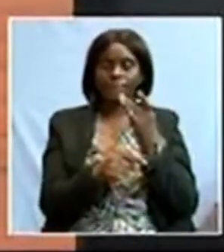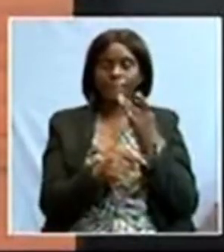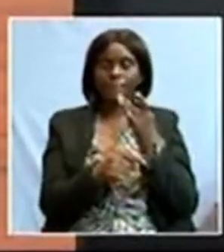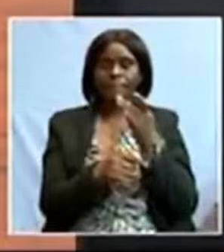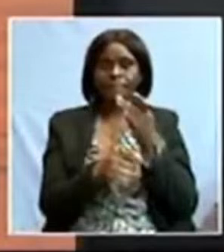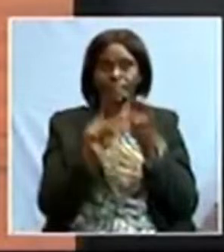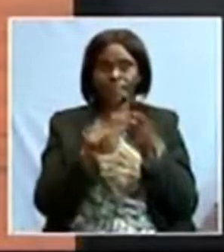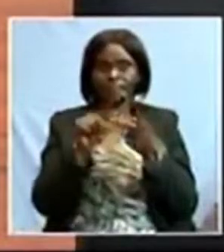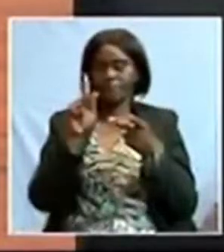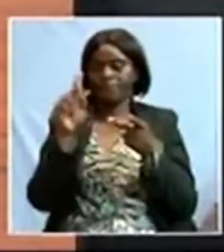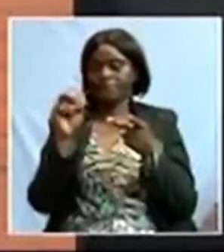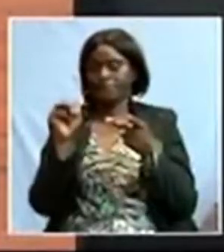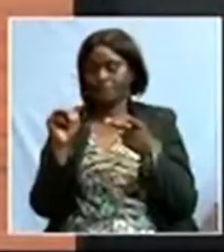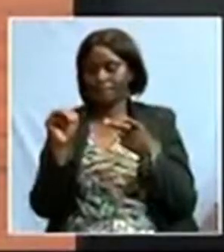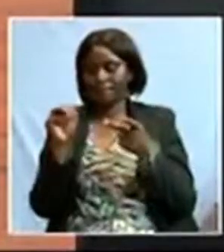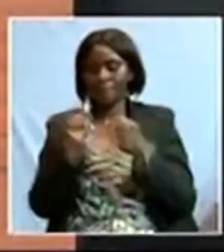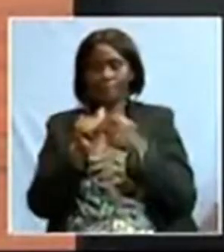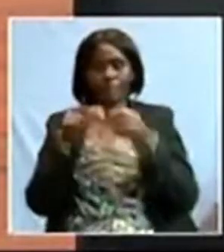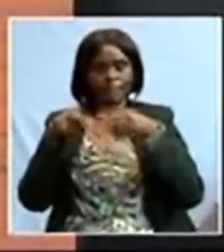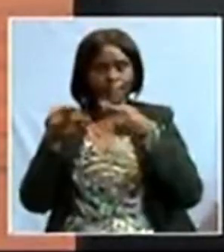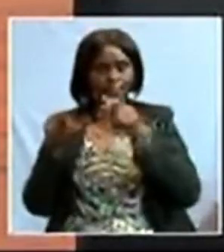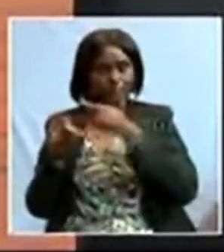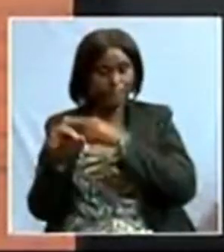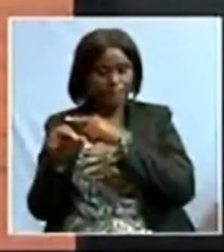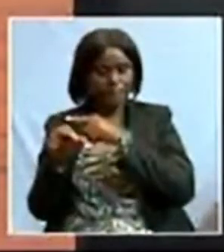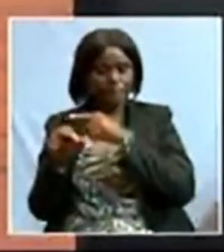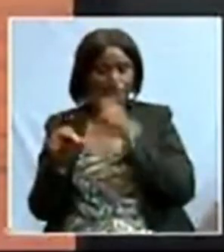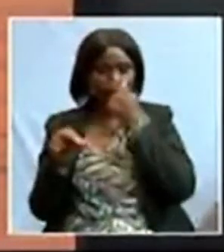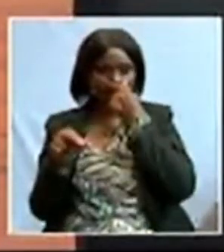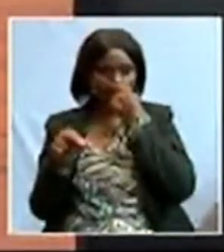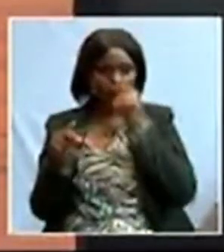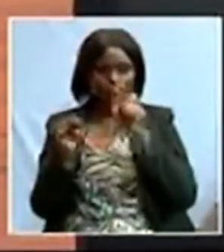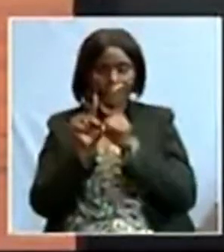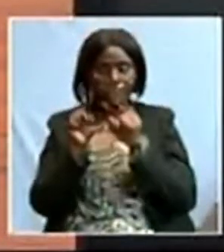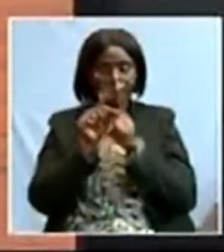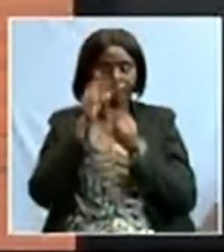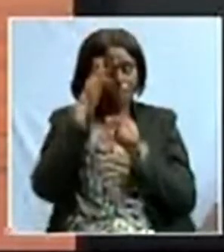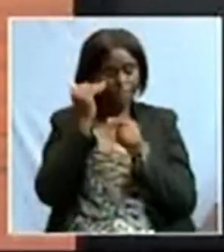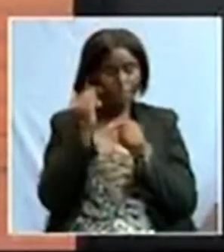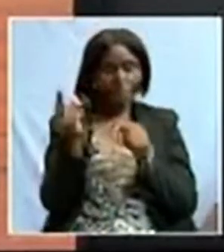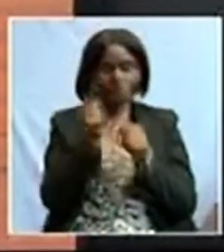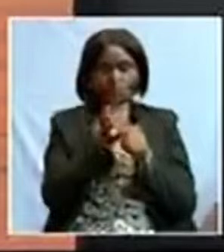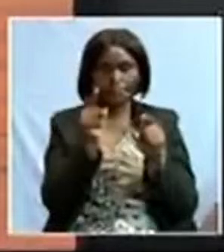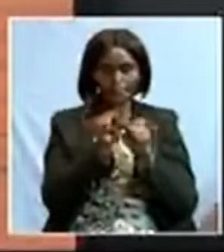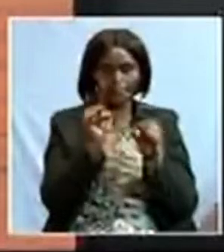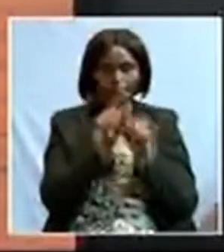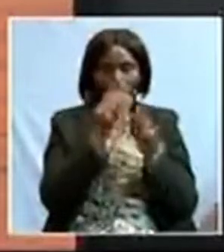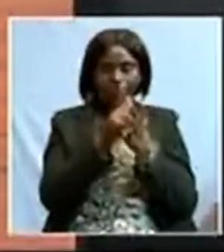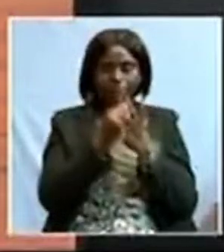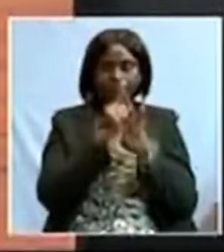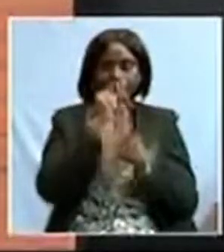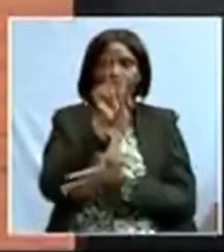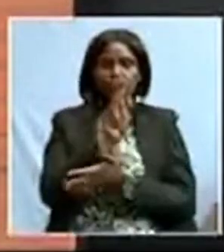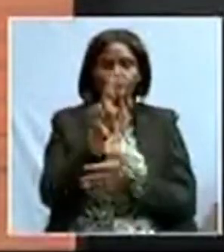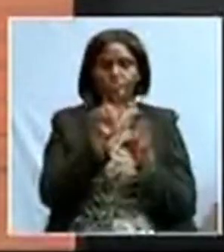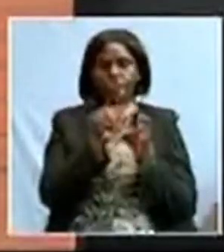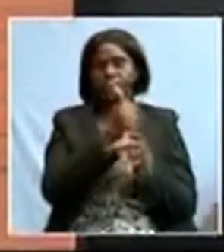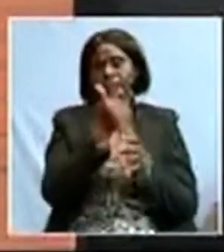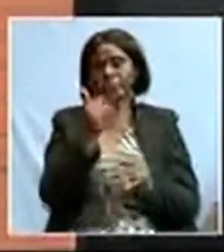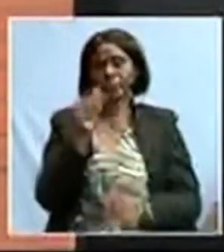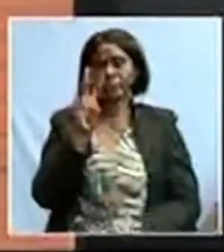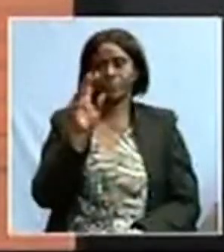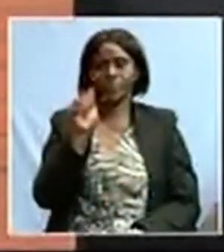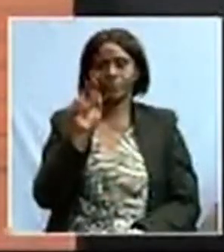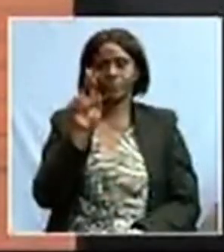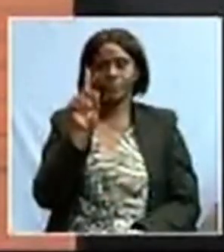the kilometers in terms of the roads, and why was the money not utilized in other wards when